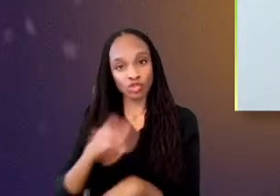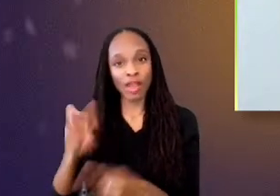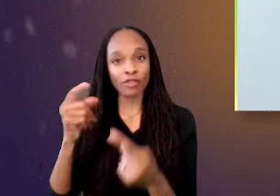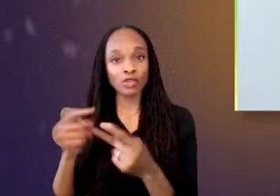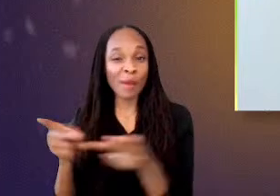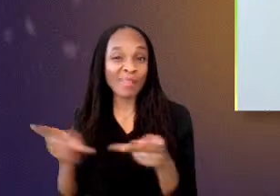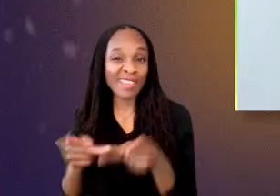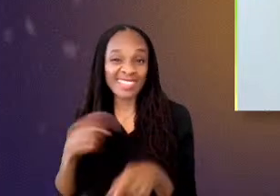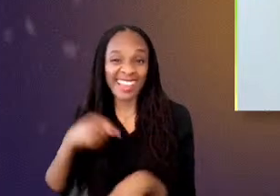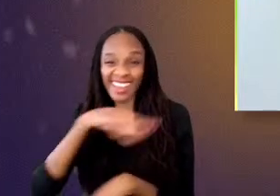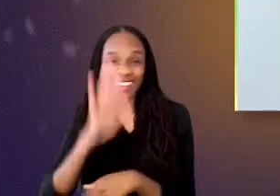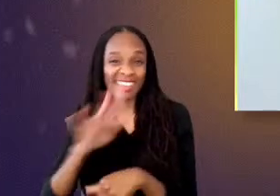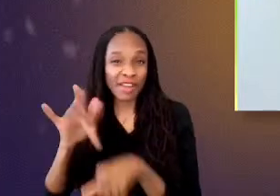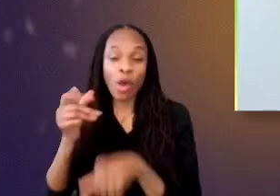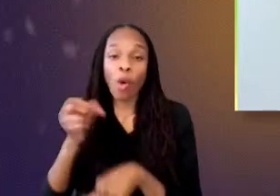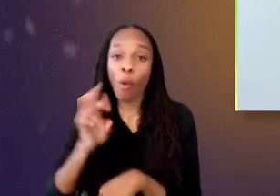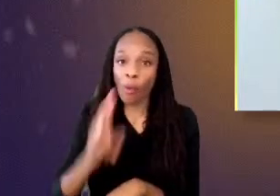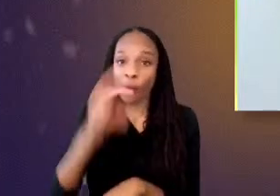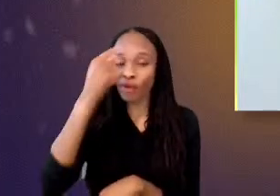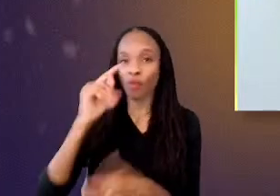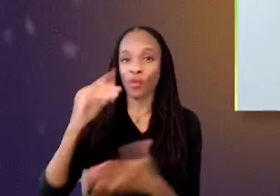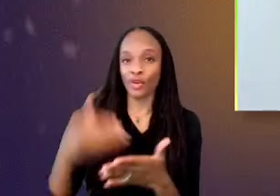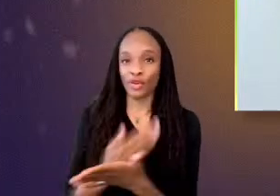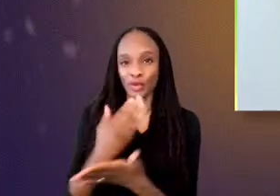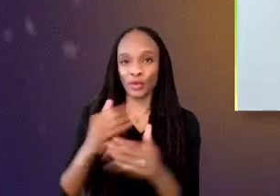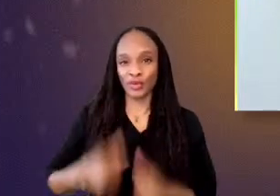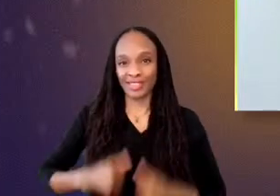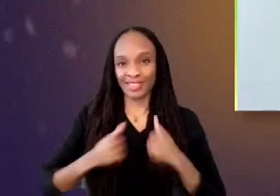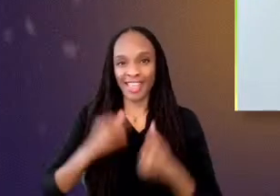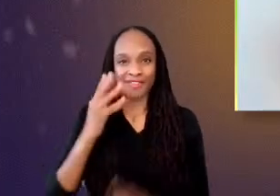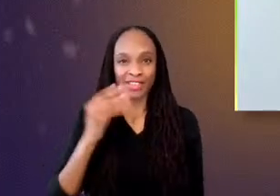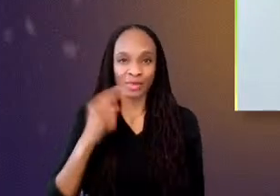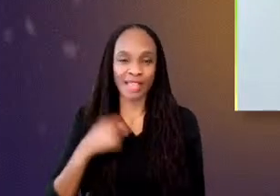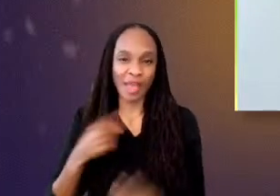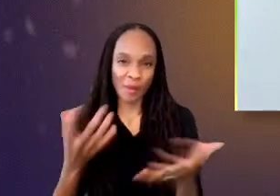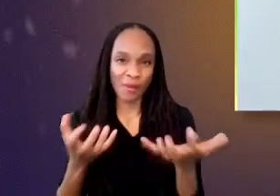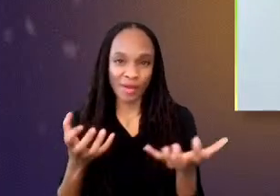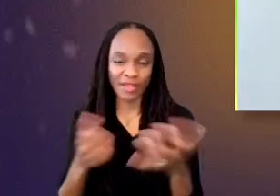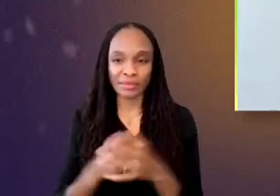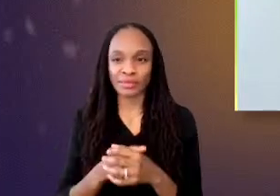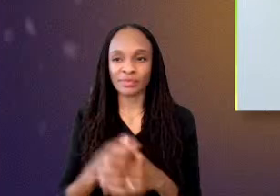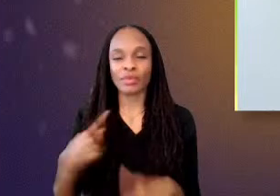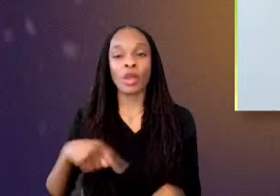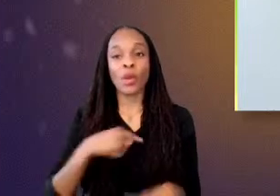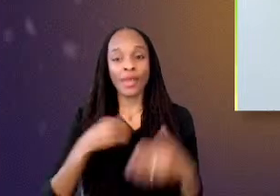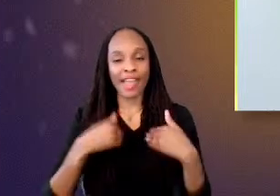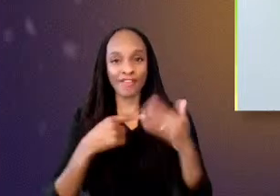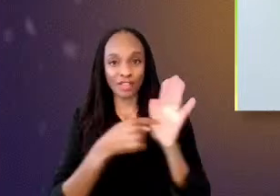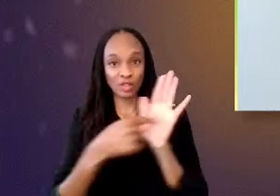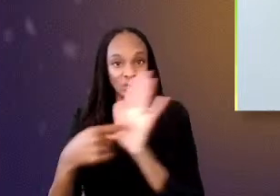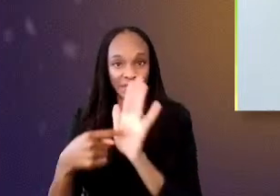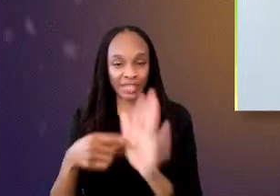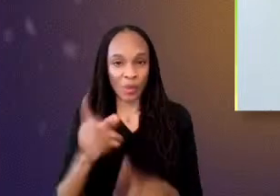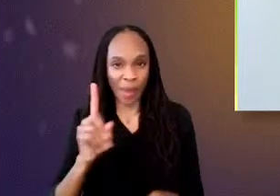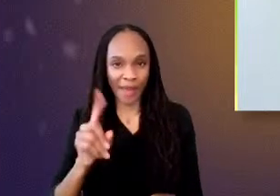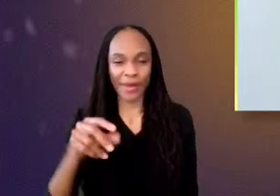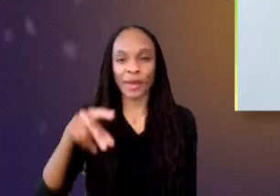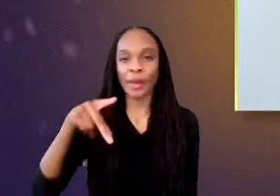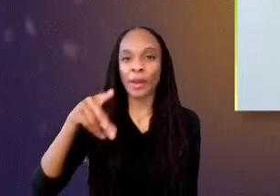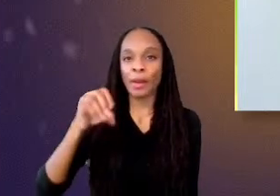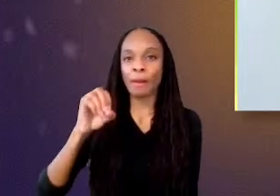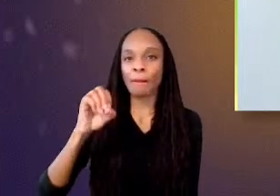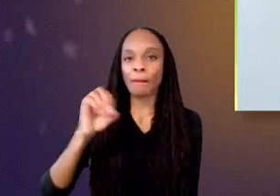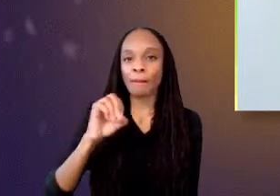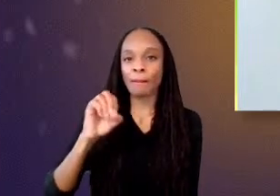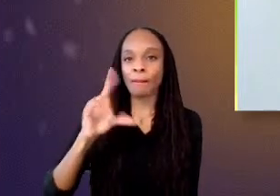before or for a new life experience that I wanted to have. We had a screening in Poland, for example, at Millennium Docks